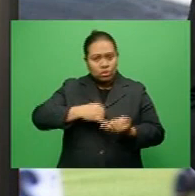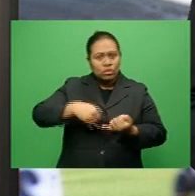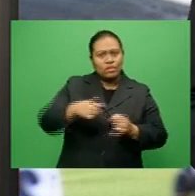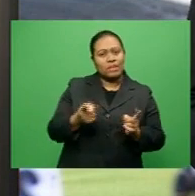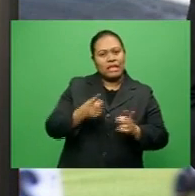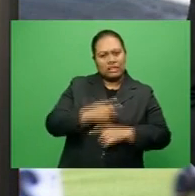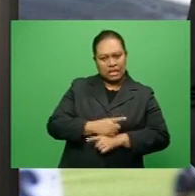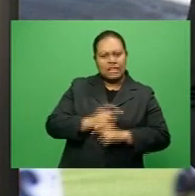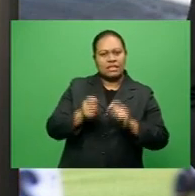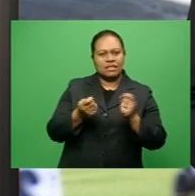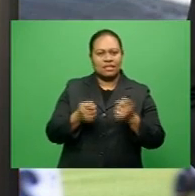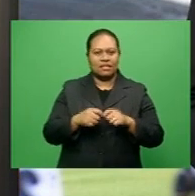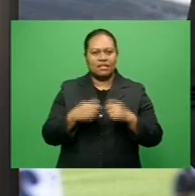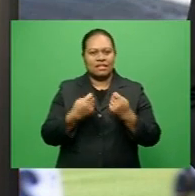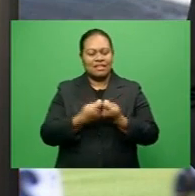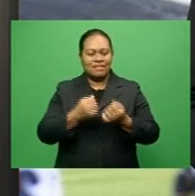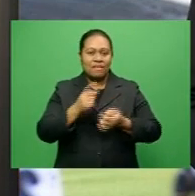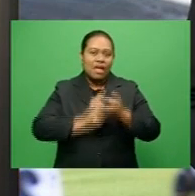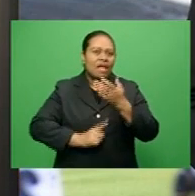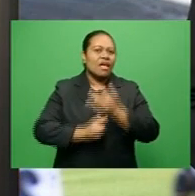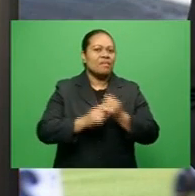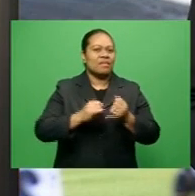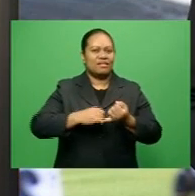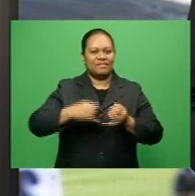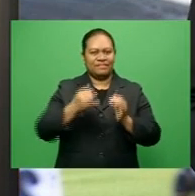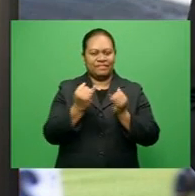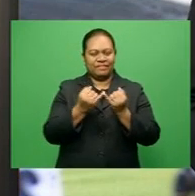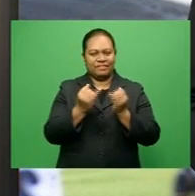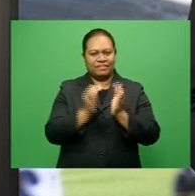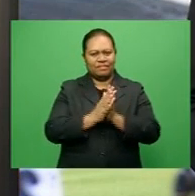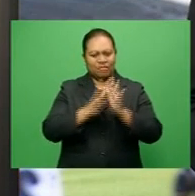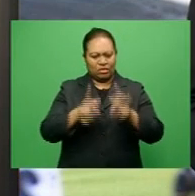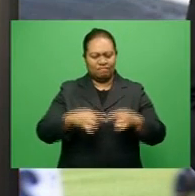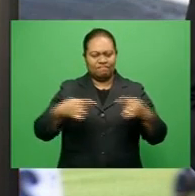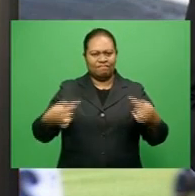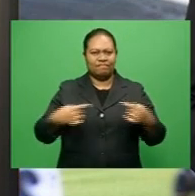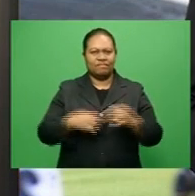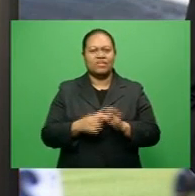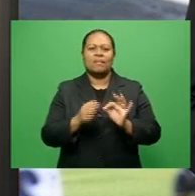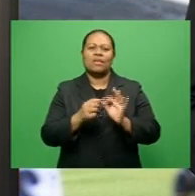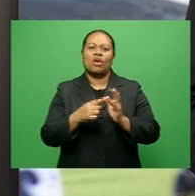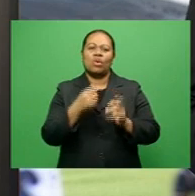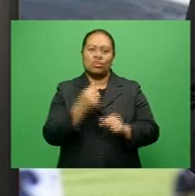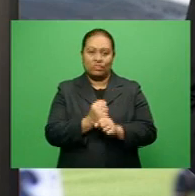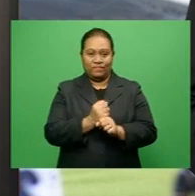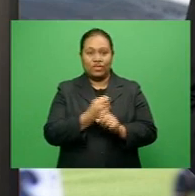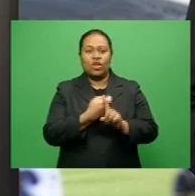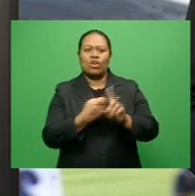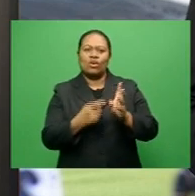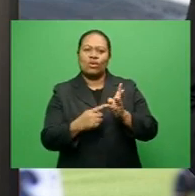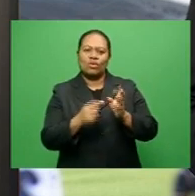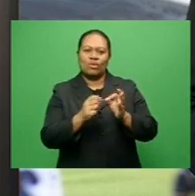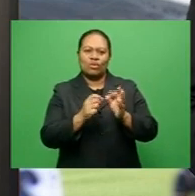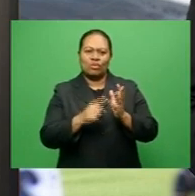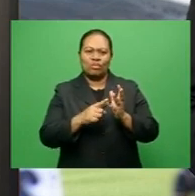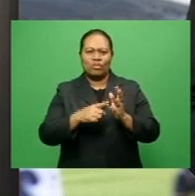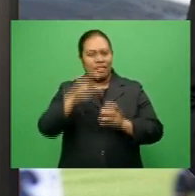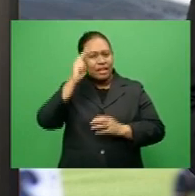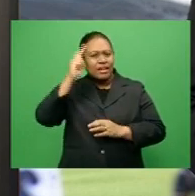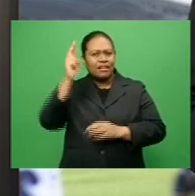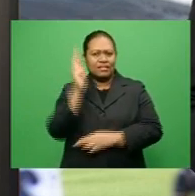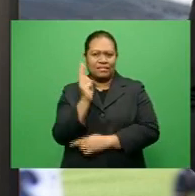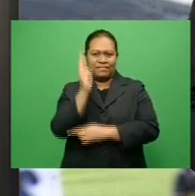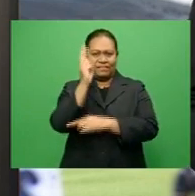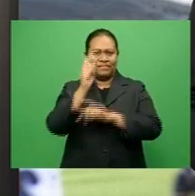on Sunday compared to the one they played against in the Battle of the Giants tournament. Kumbu, who was part of the national training squad that